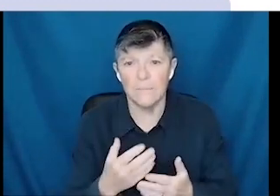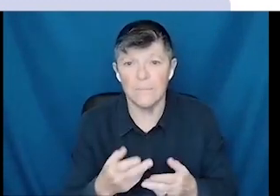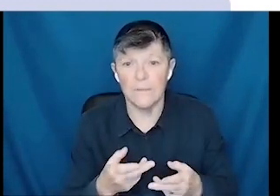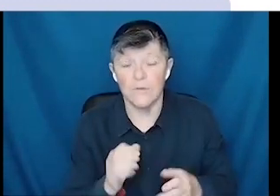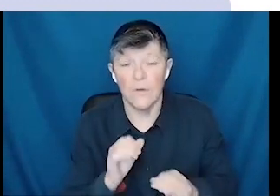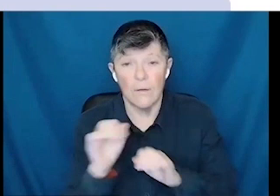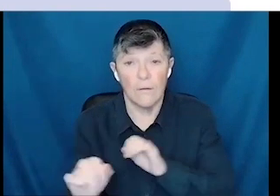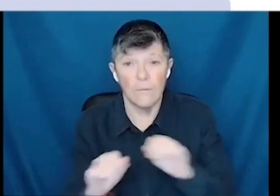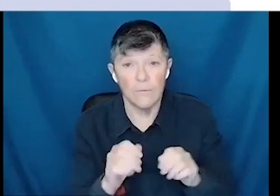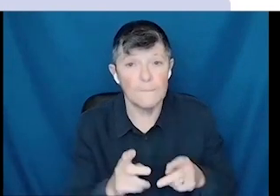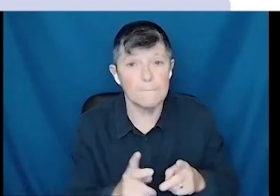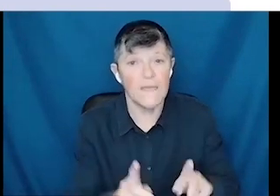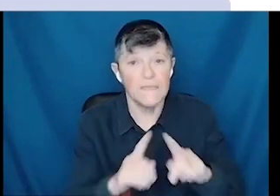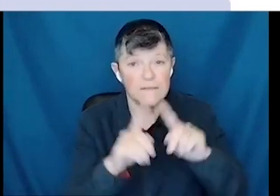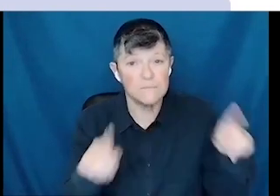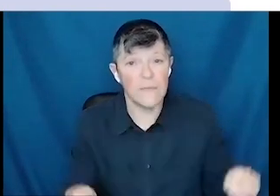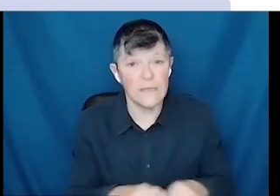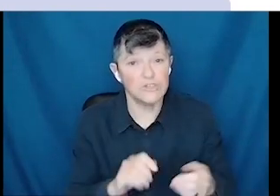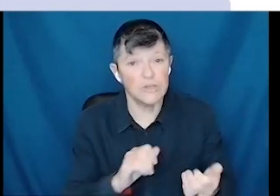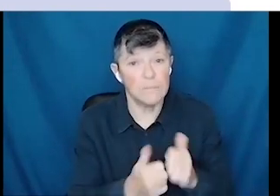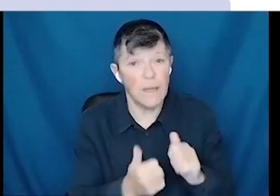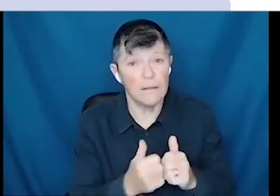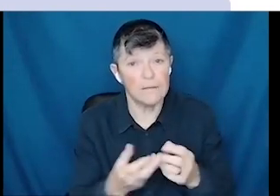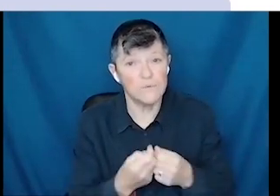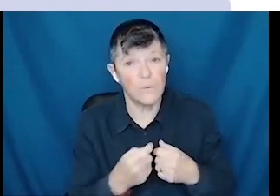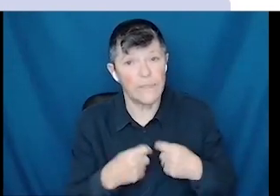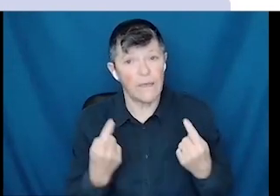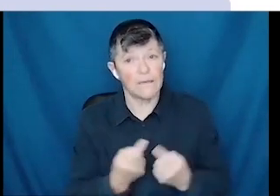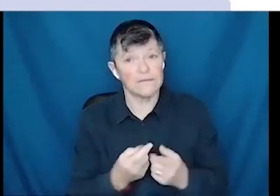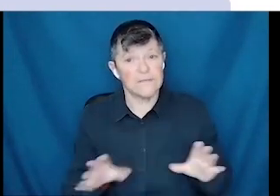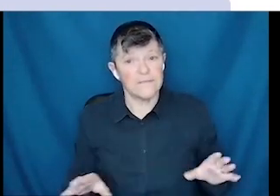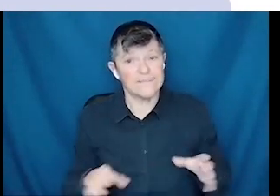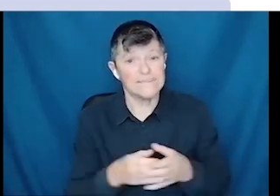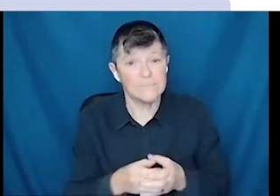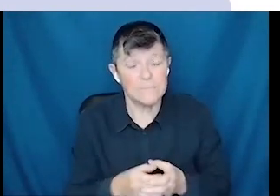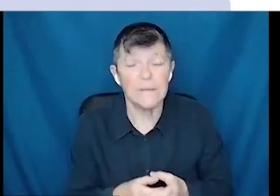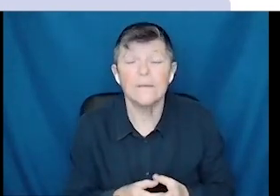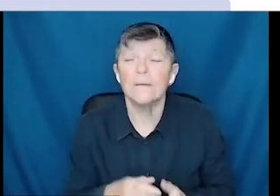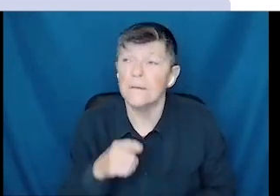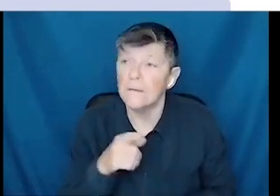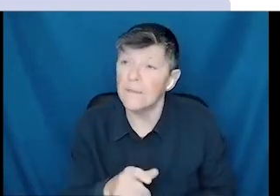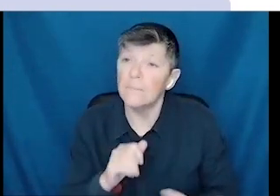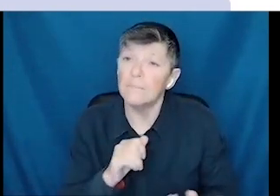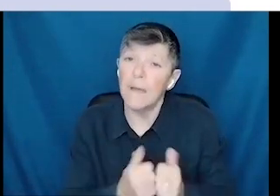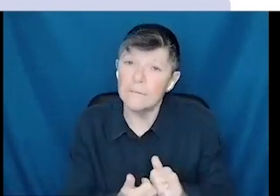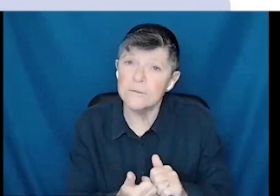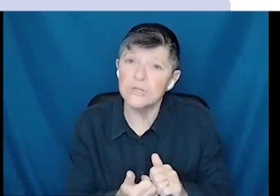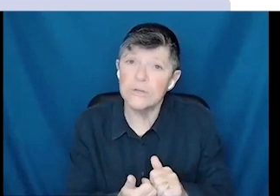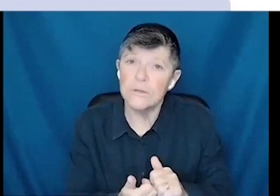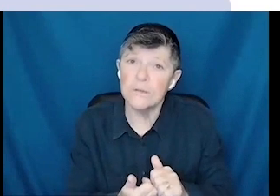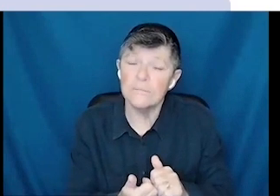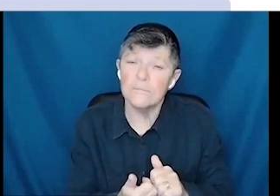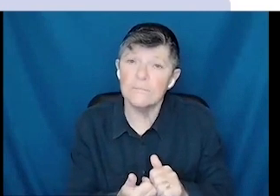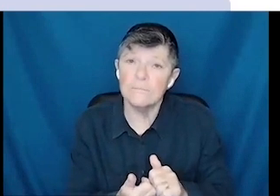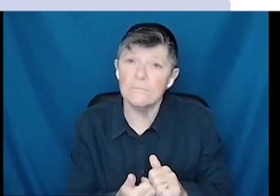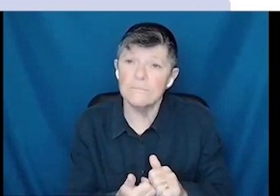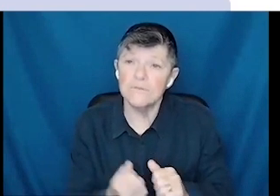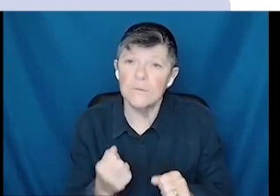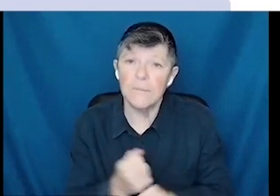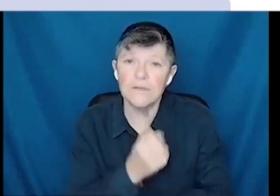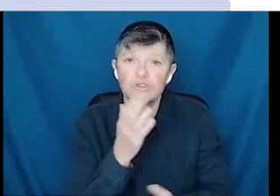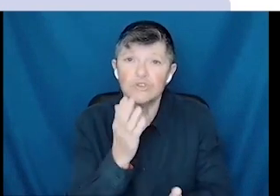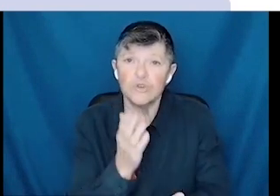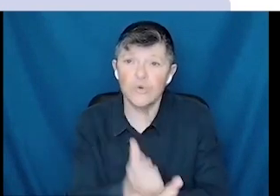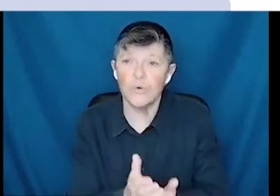in partnership with us, with the team. And the partnership is there to make sure that the content